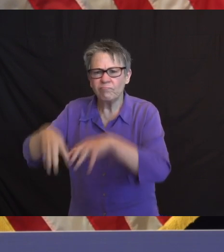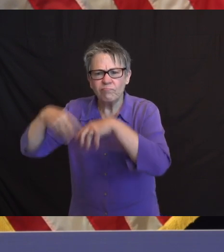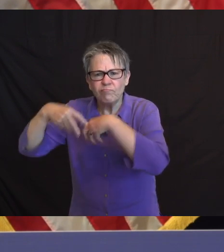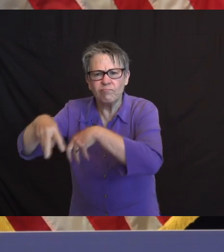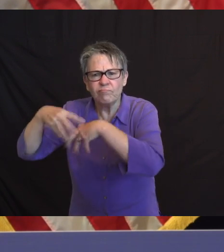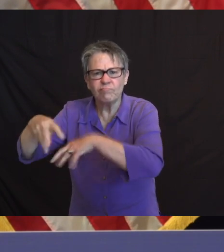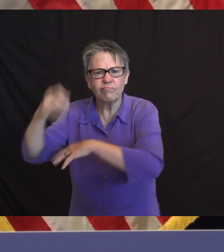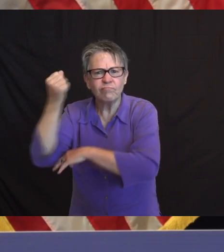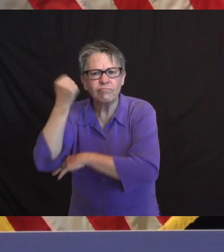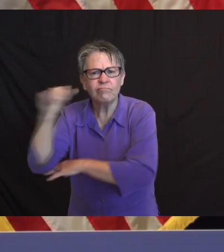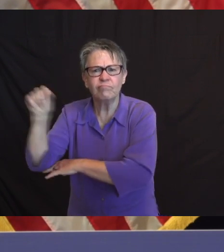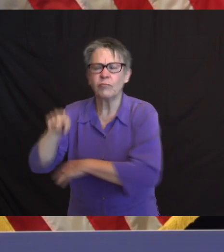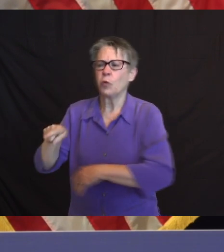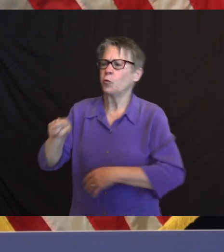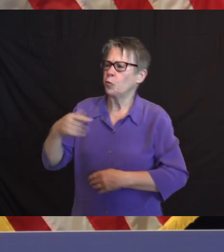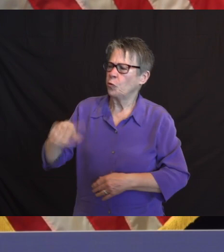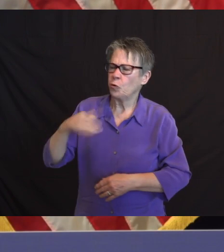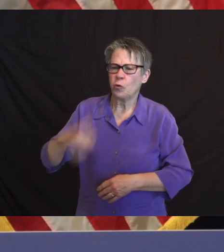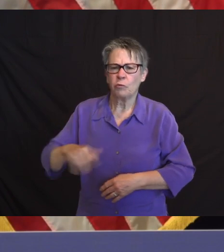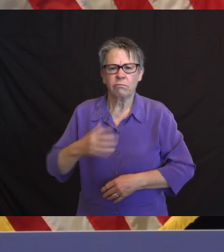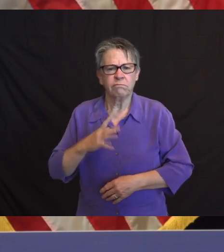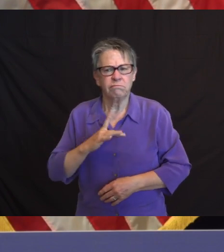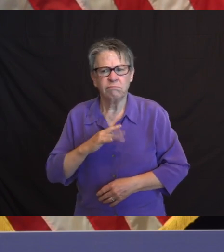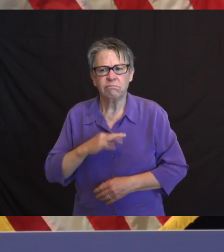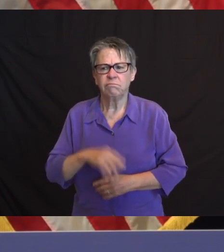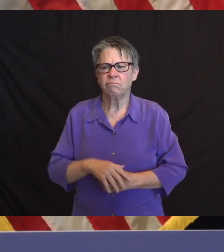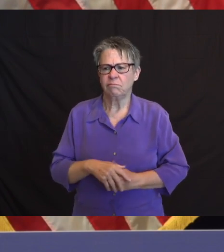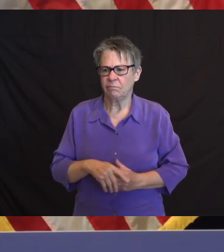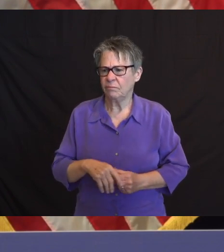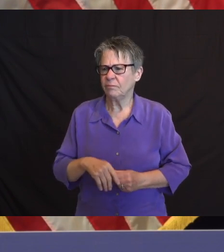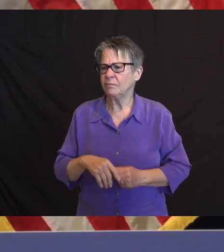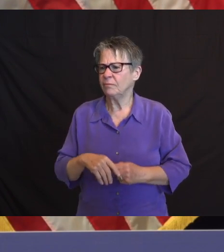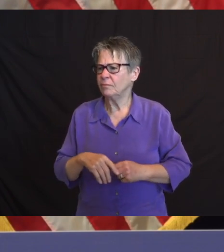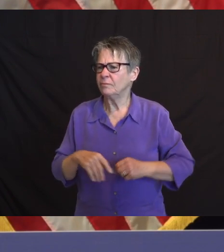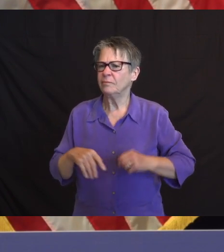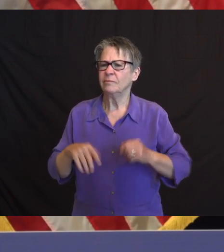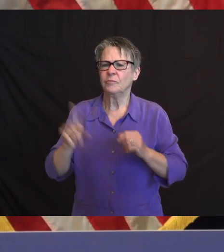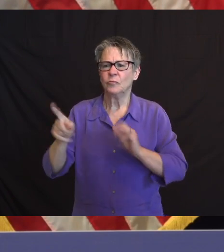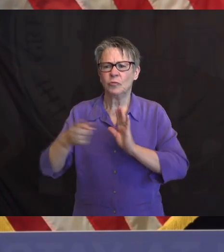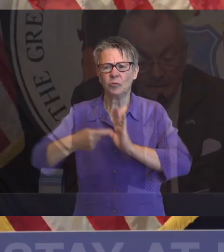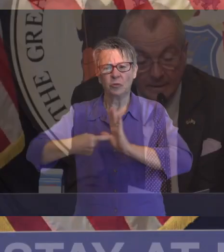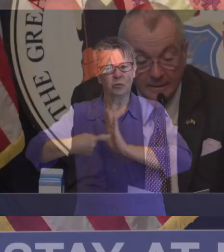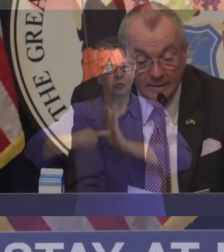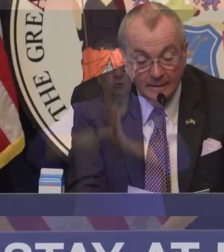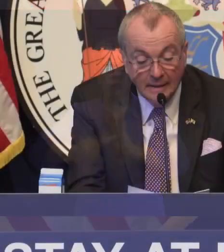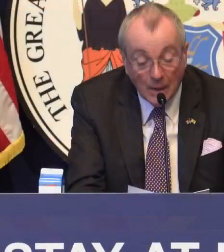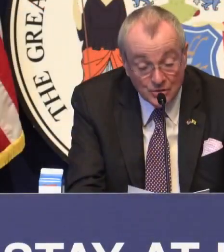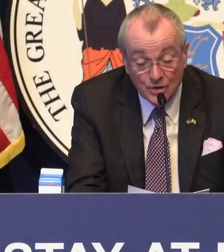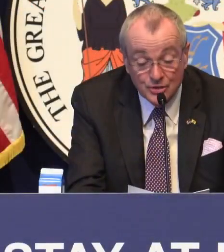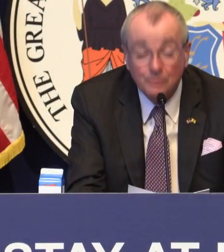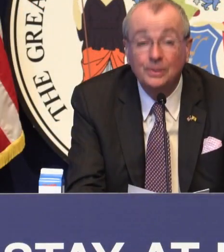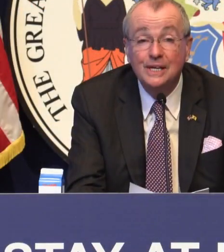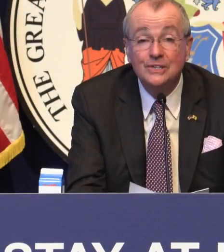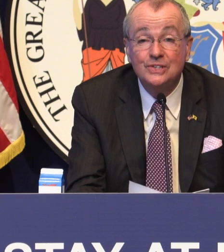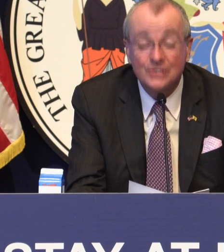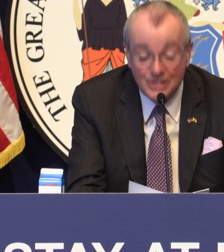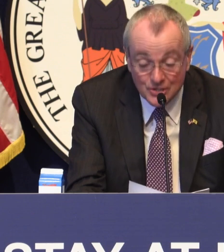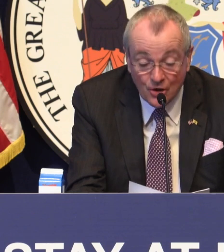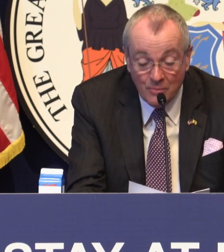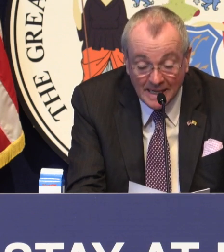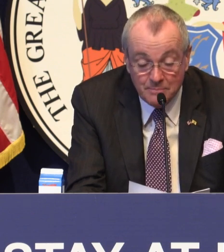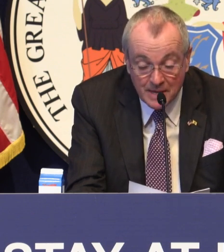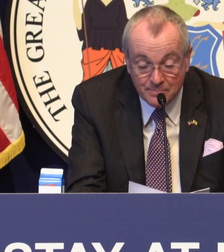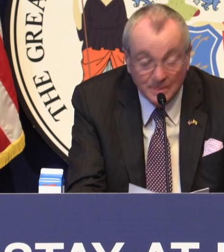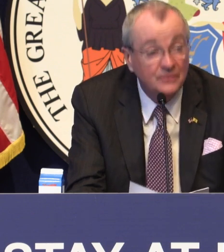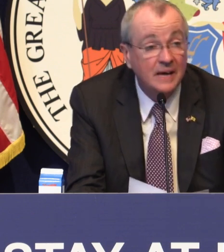state, were as moving as they were clear in the message we sent. I was also pleased to see